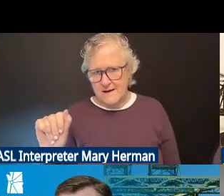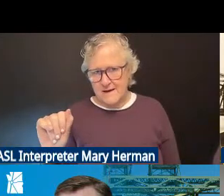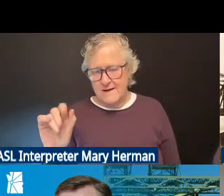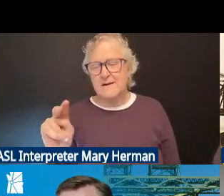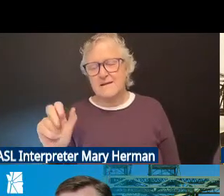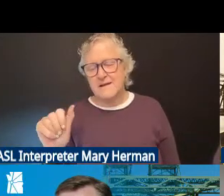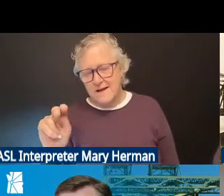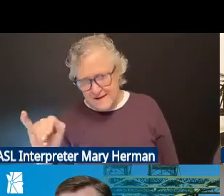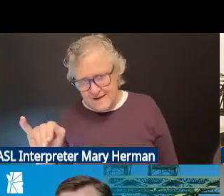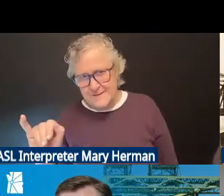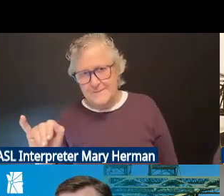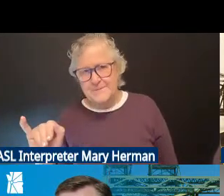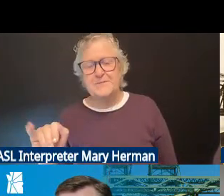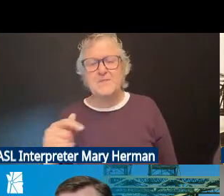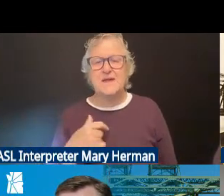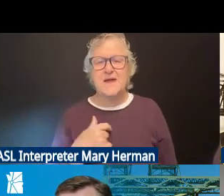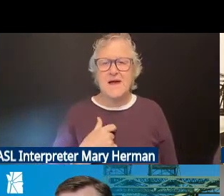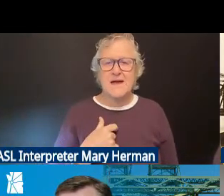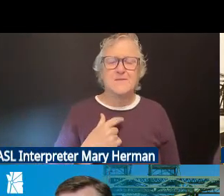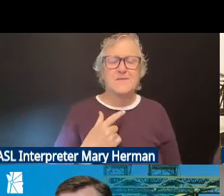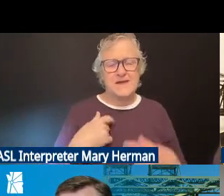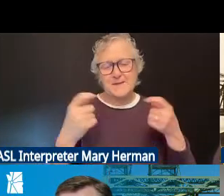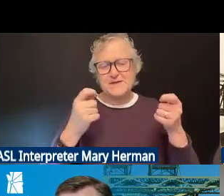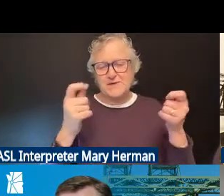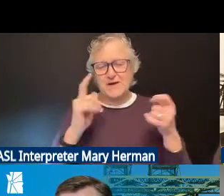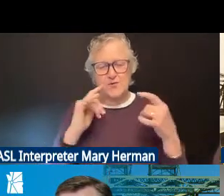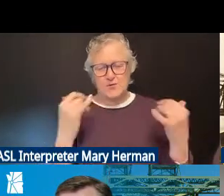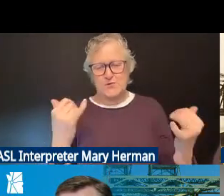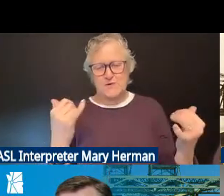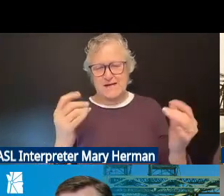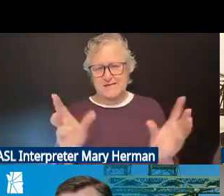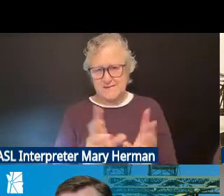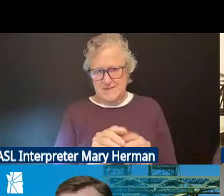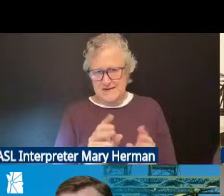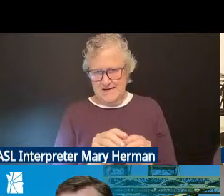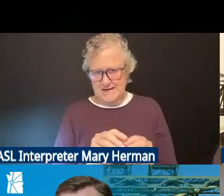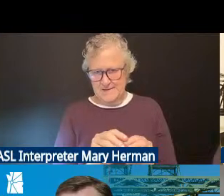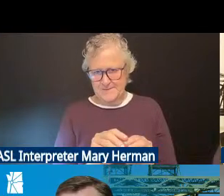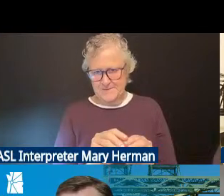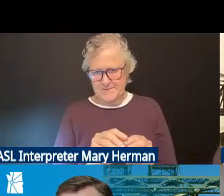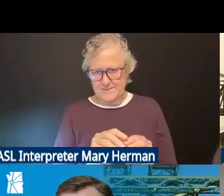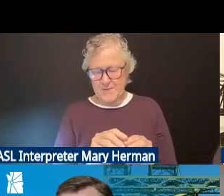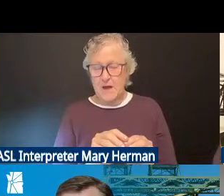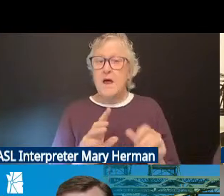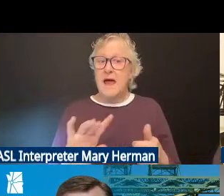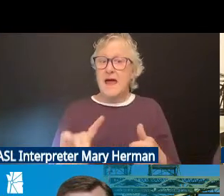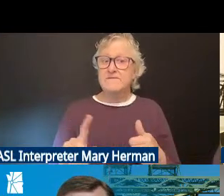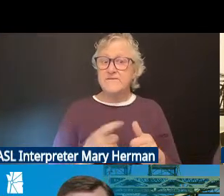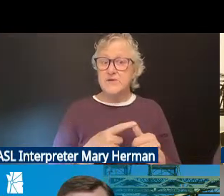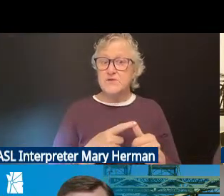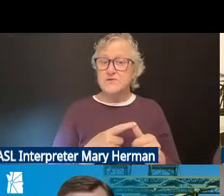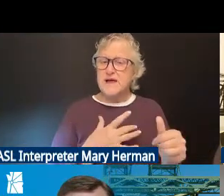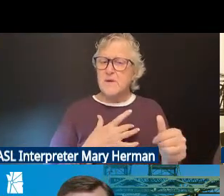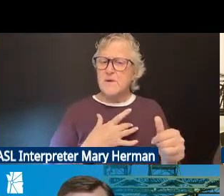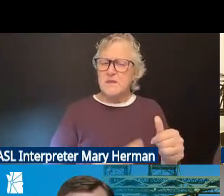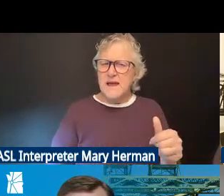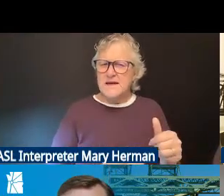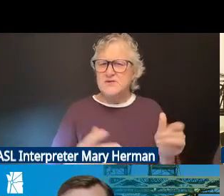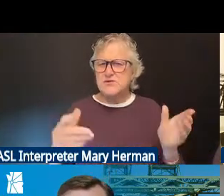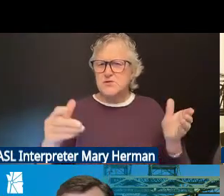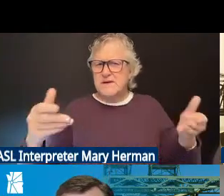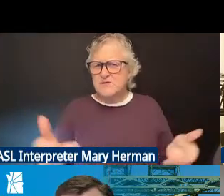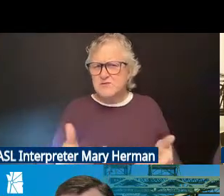here. So what I would like to do first is we have a few new members on our Executive Steering